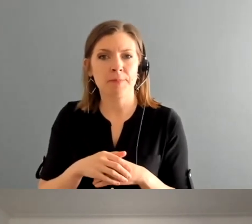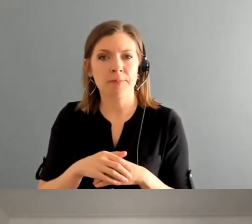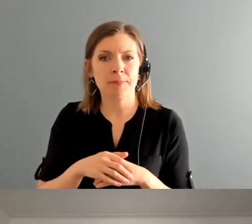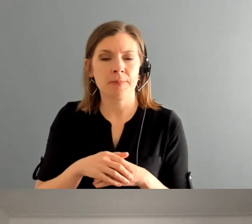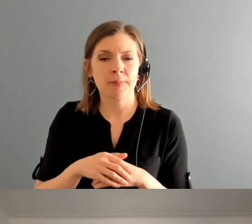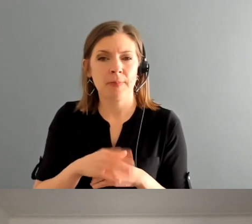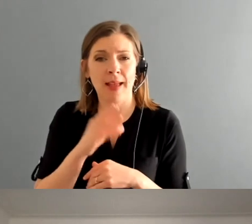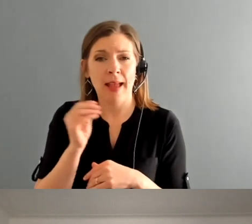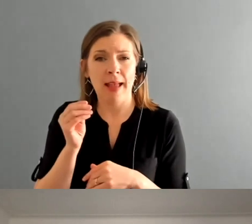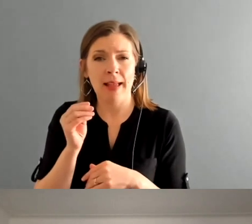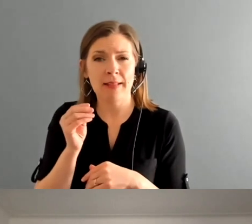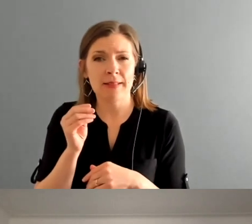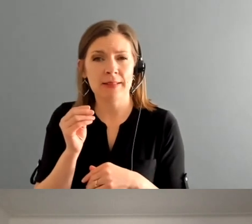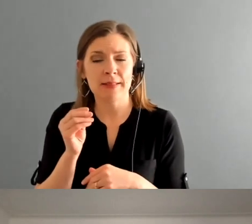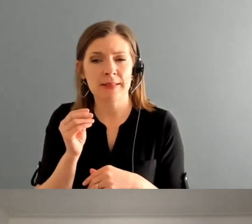and